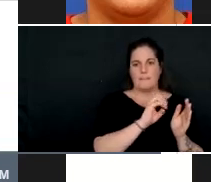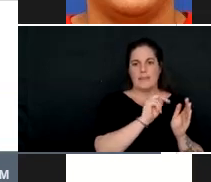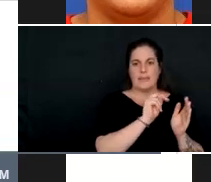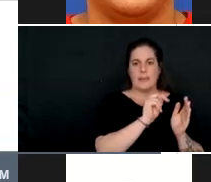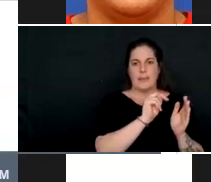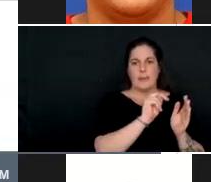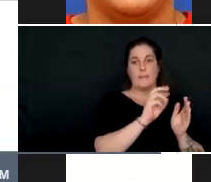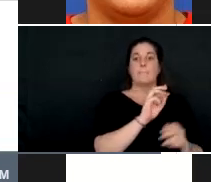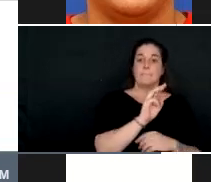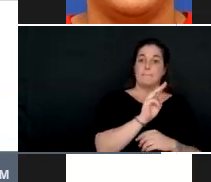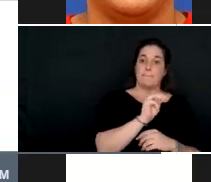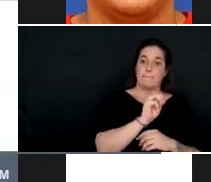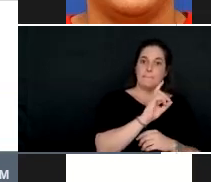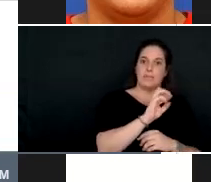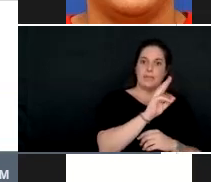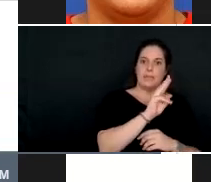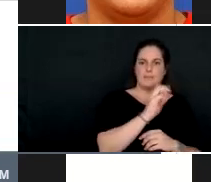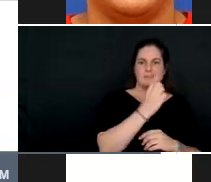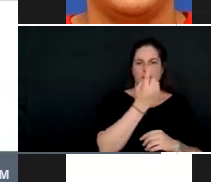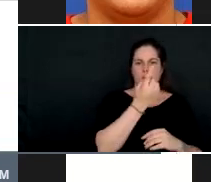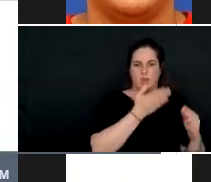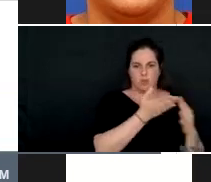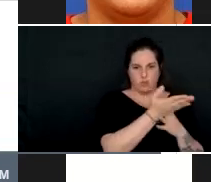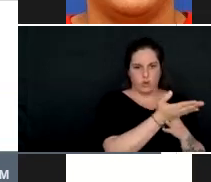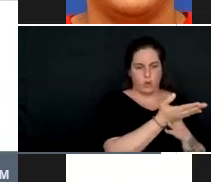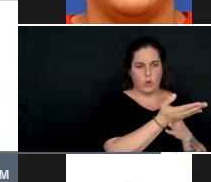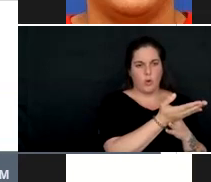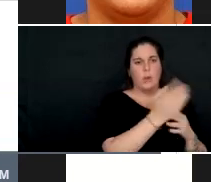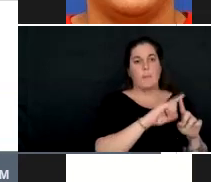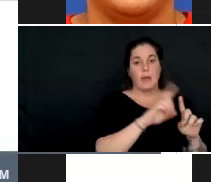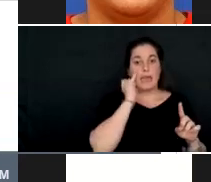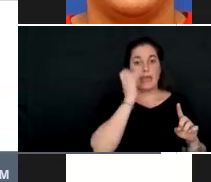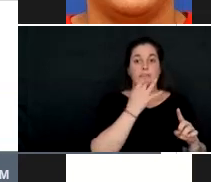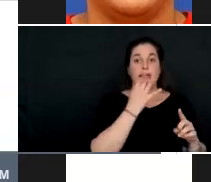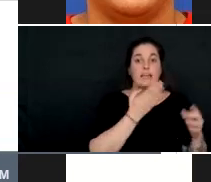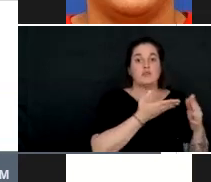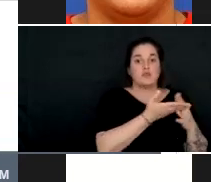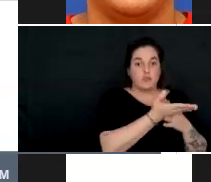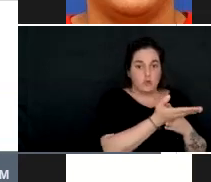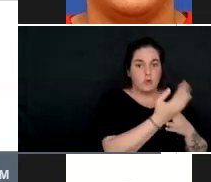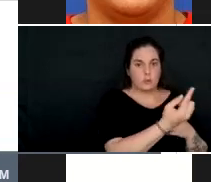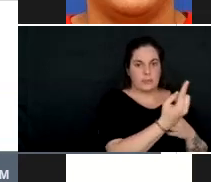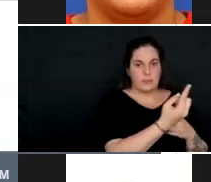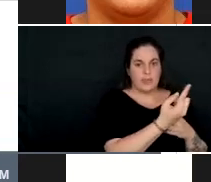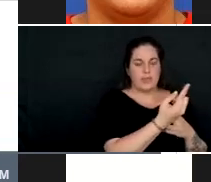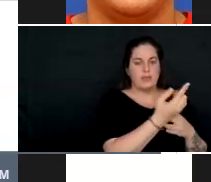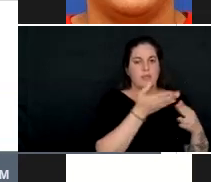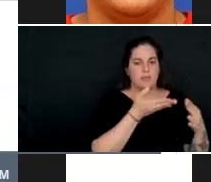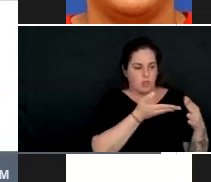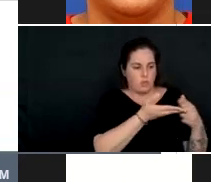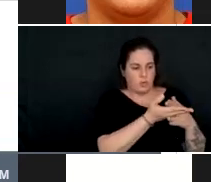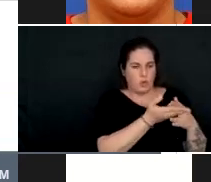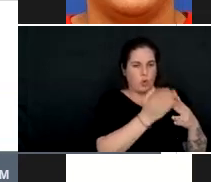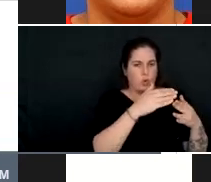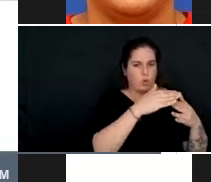in the instance that a transverse wave is propagating through a medium, that medium is going to be disturbed perpendicular to